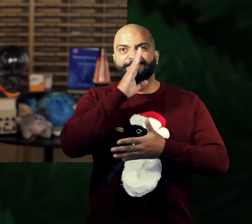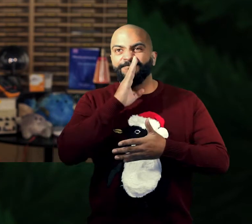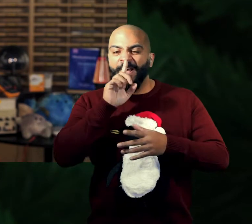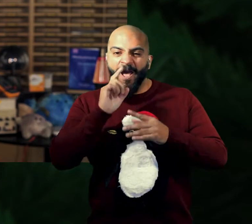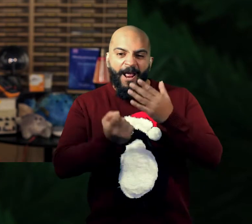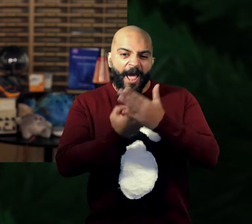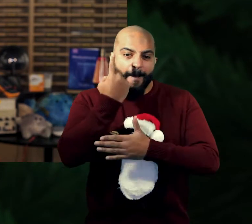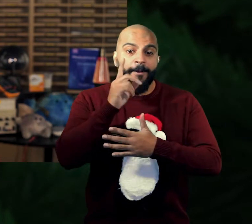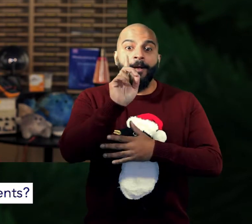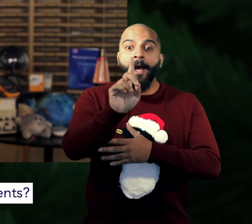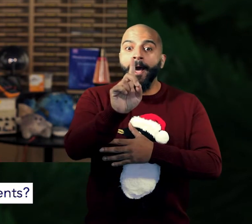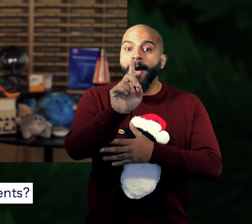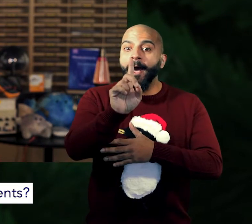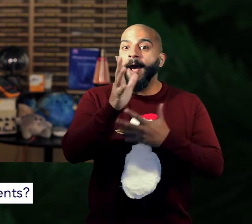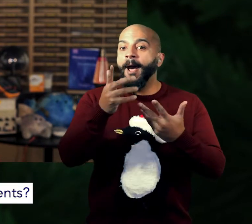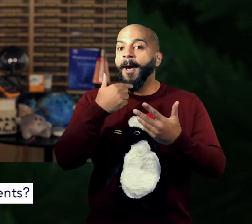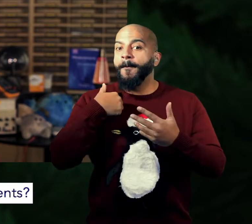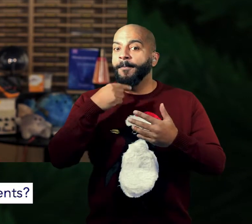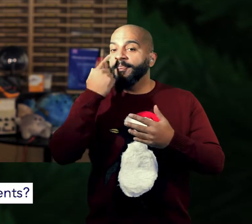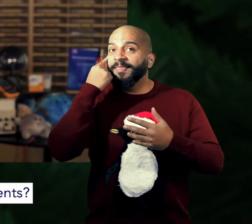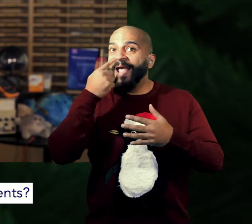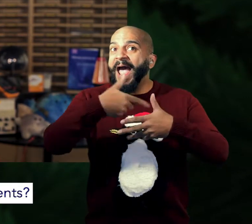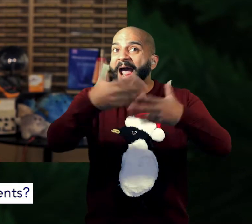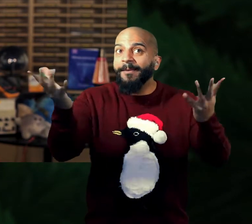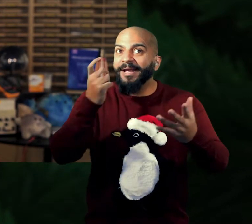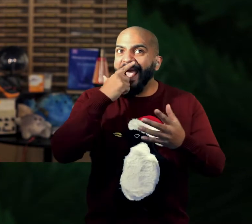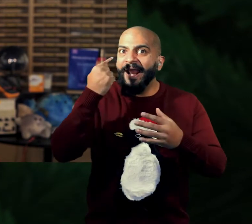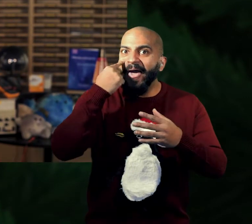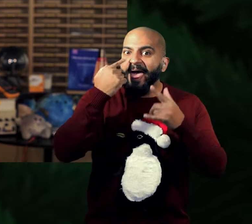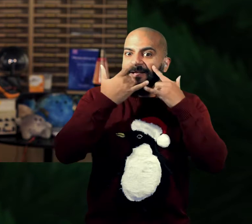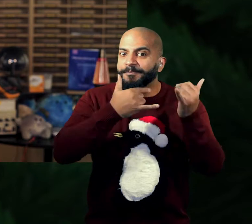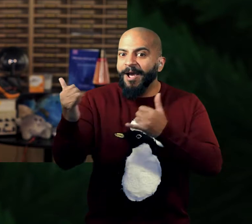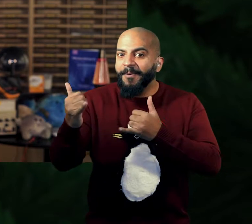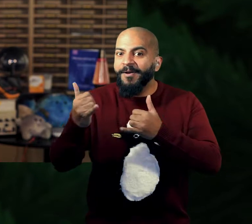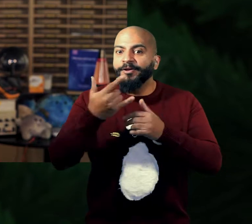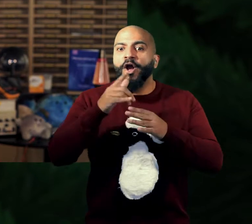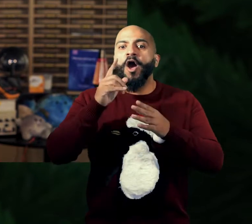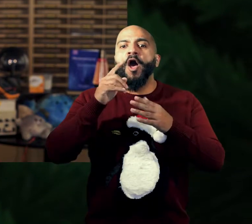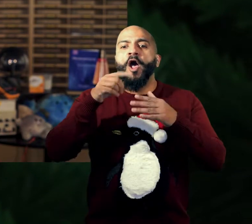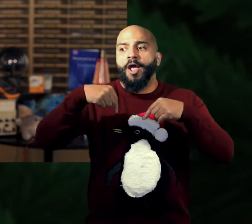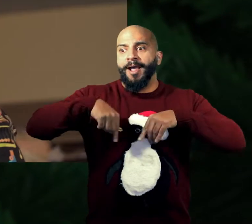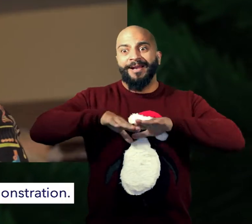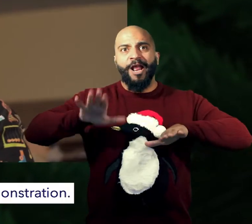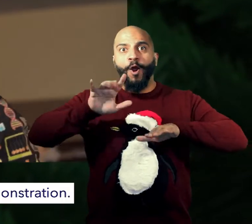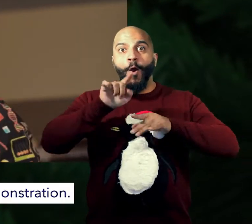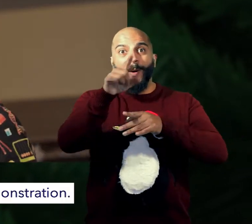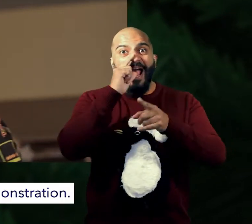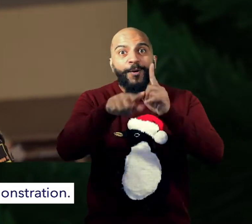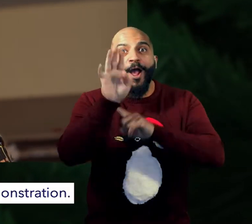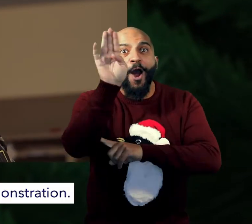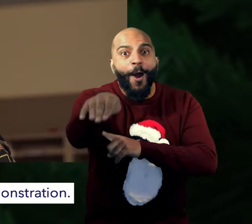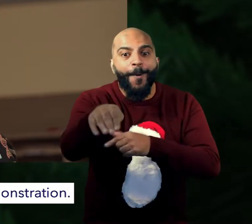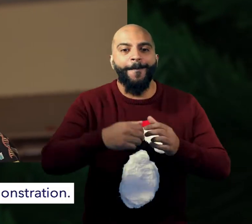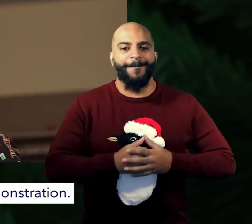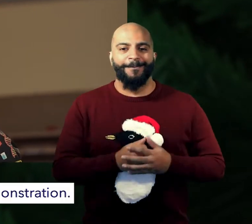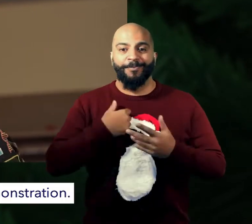but then I thought, wait, what if everybody could do the experiments? Not on stage, but at home. But you see, I don't want to